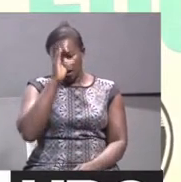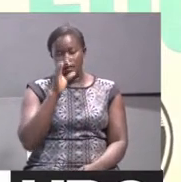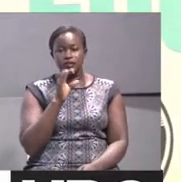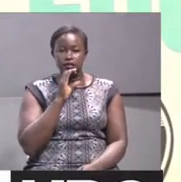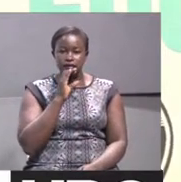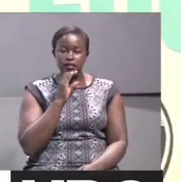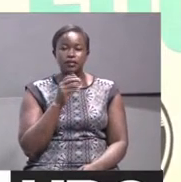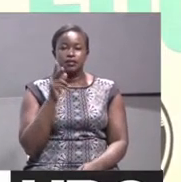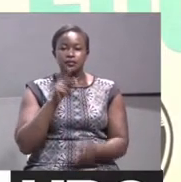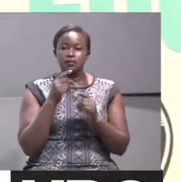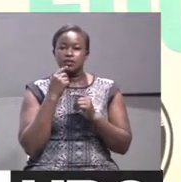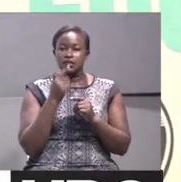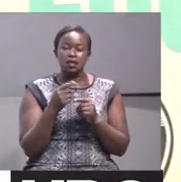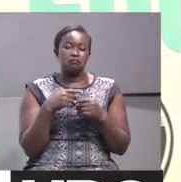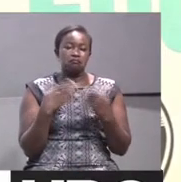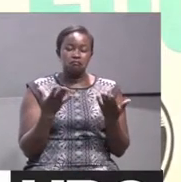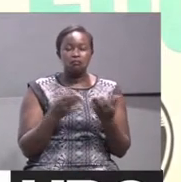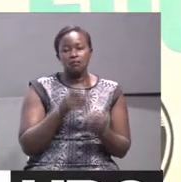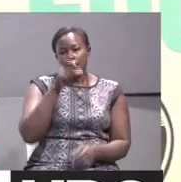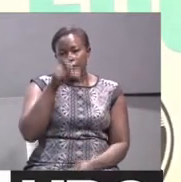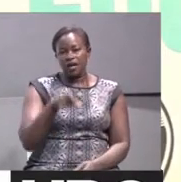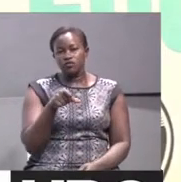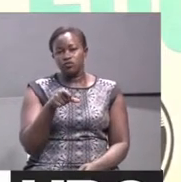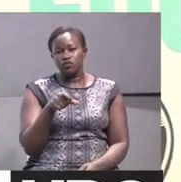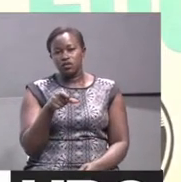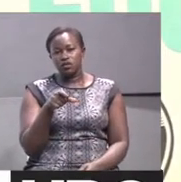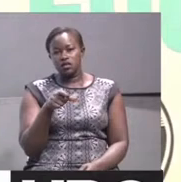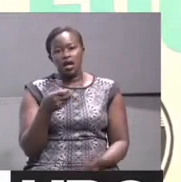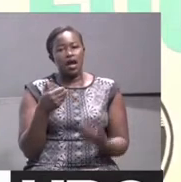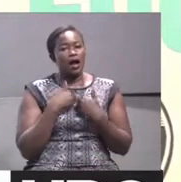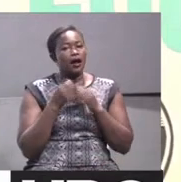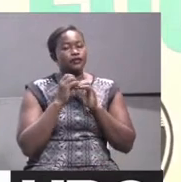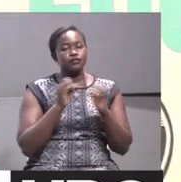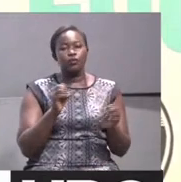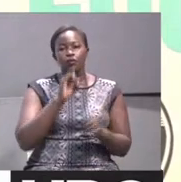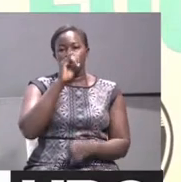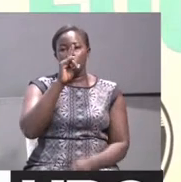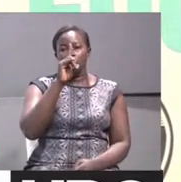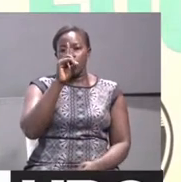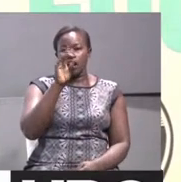as somebody who had no identity, that she was coming